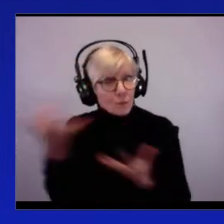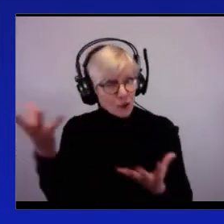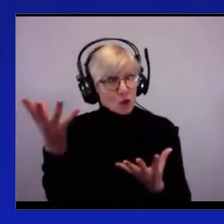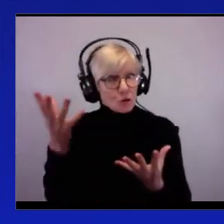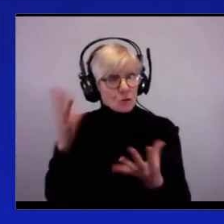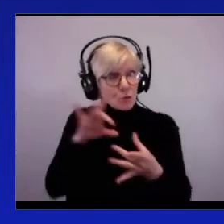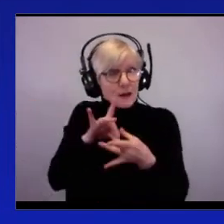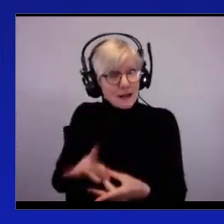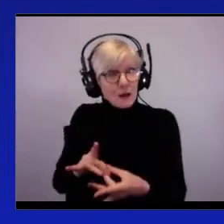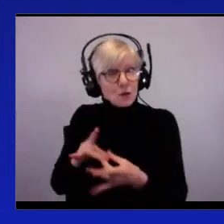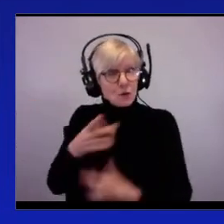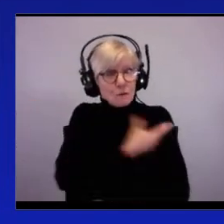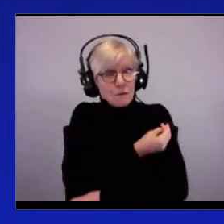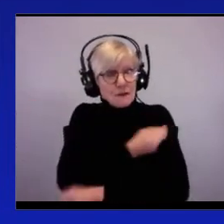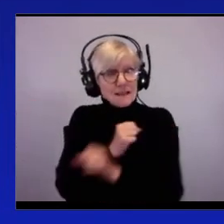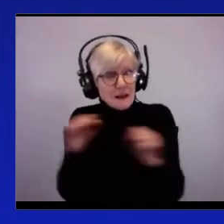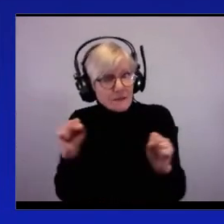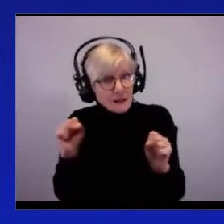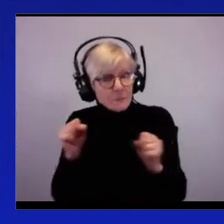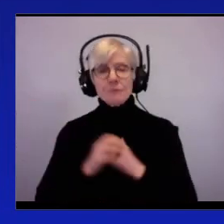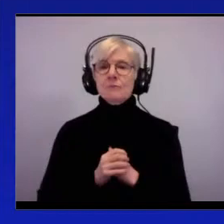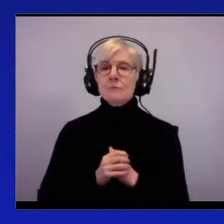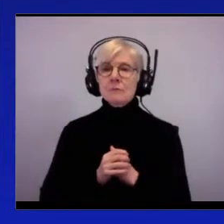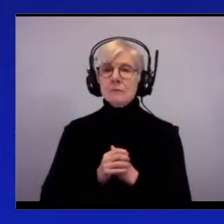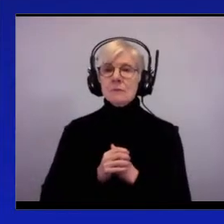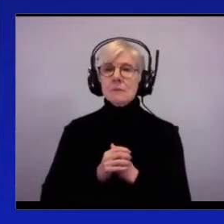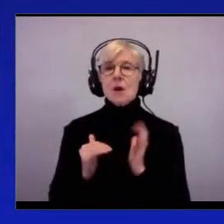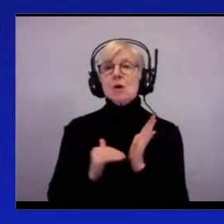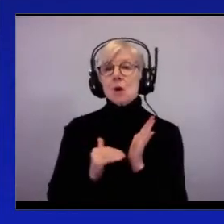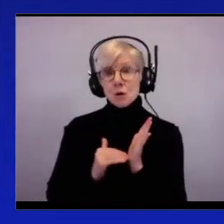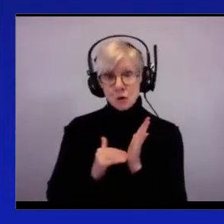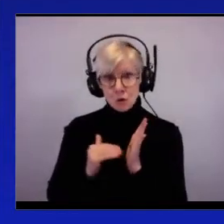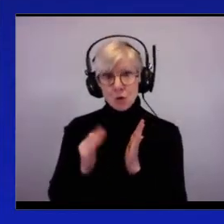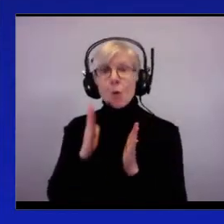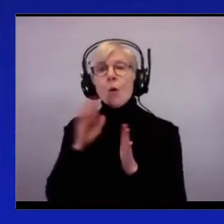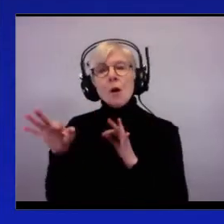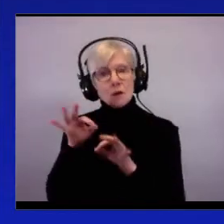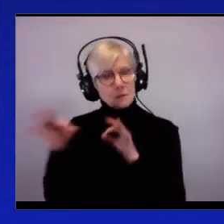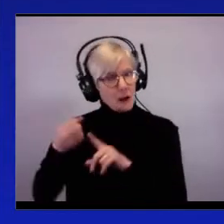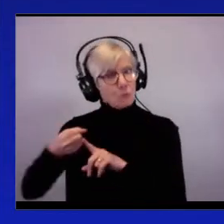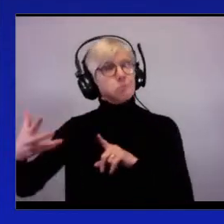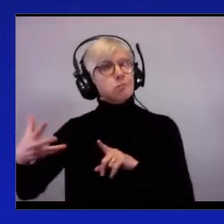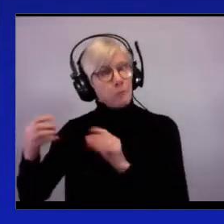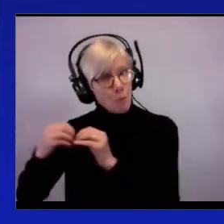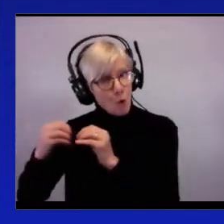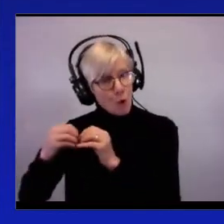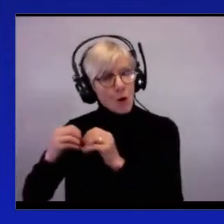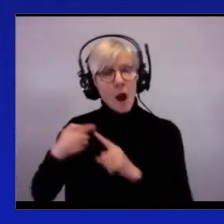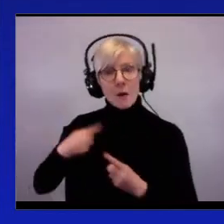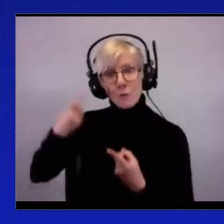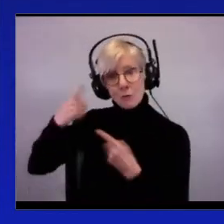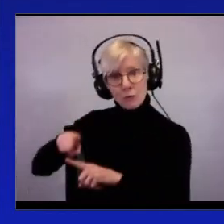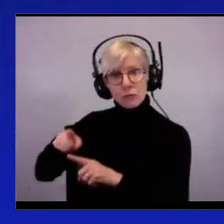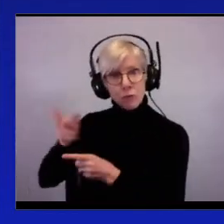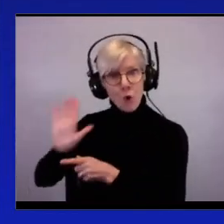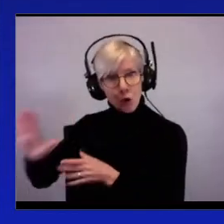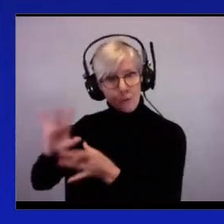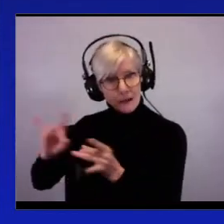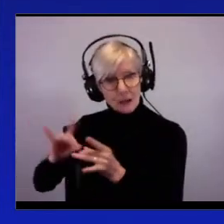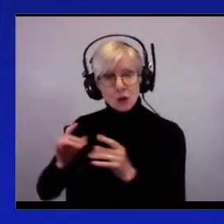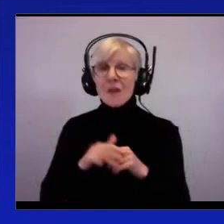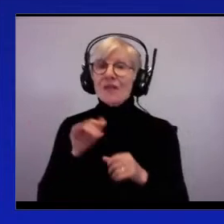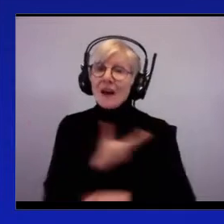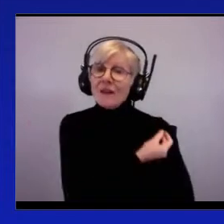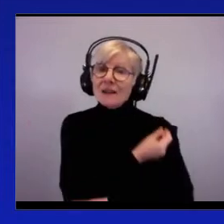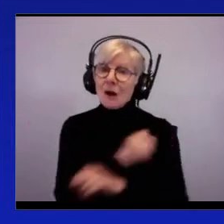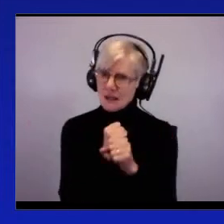vaccines. Dr. Etches has spoken about this recently, and she'll be addressing the topic as well today. And I want to echo her message. The vaccine is safe